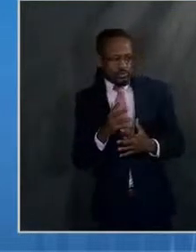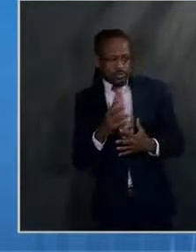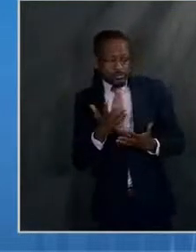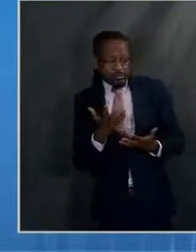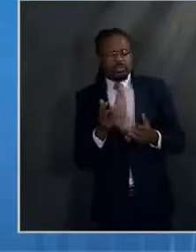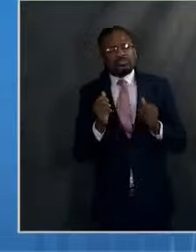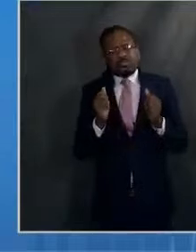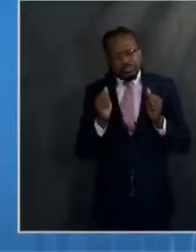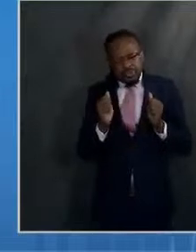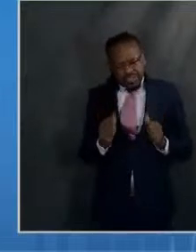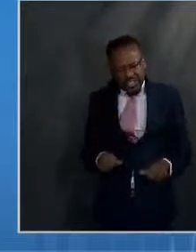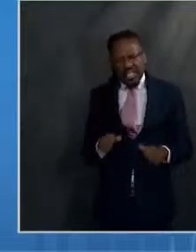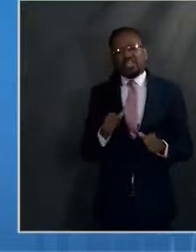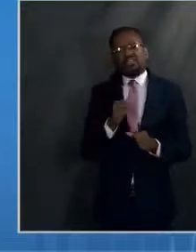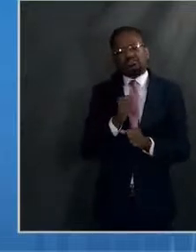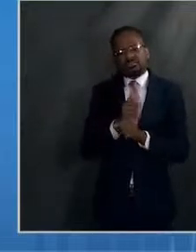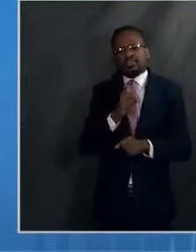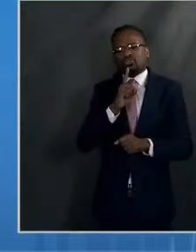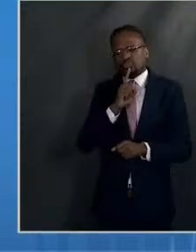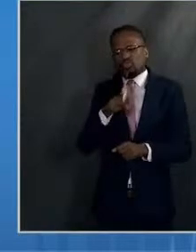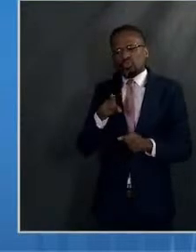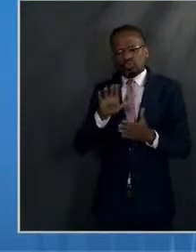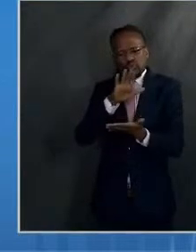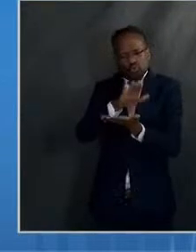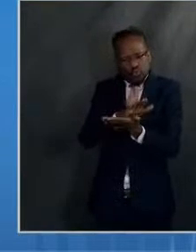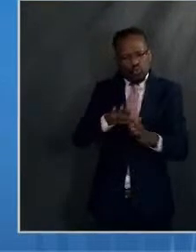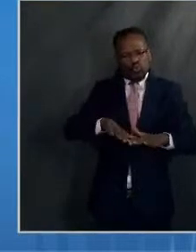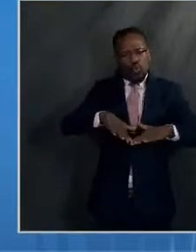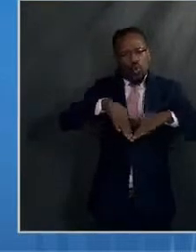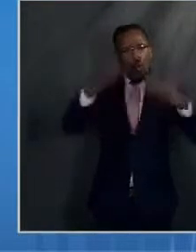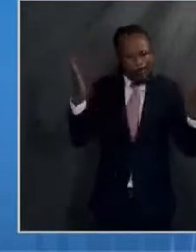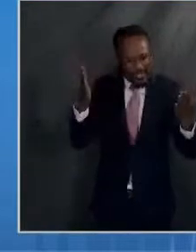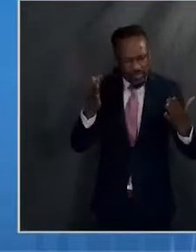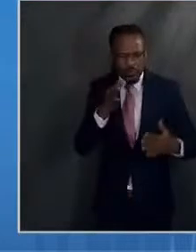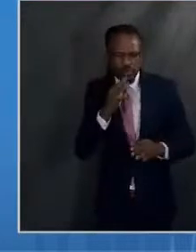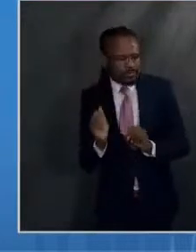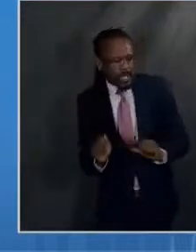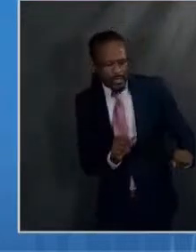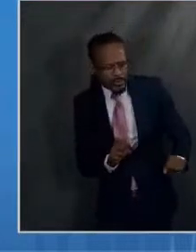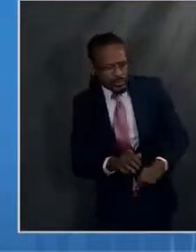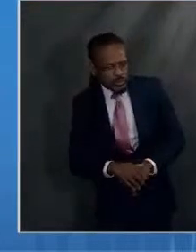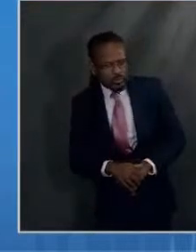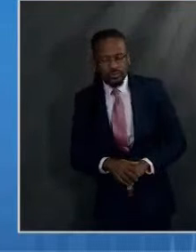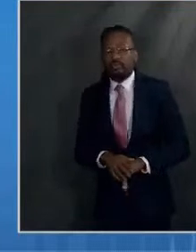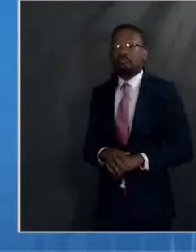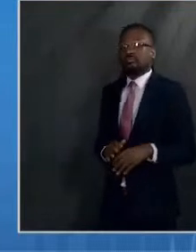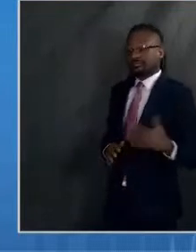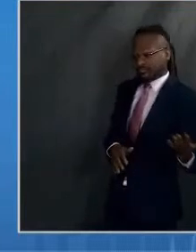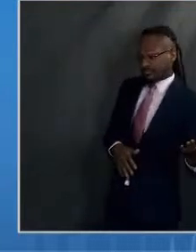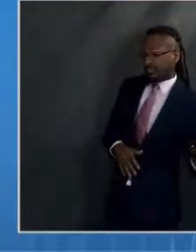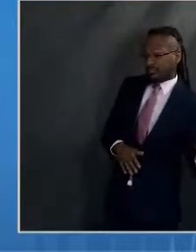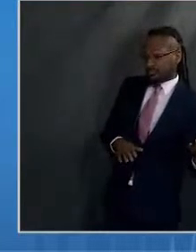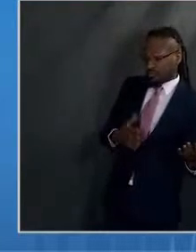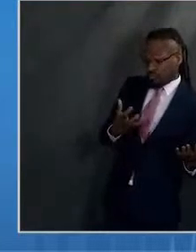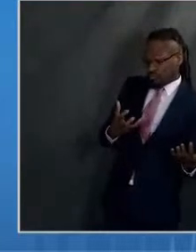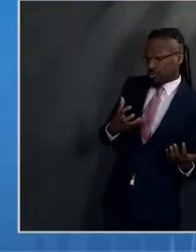fall. Dr. Walensky, do you want to start here? Yeah, thank you for that